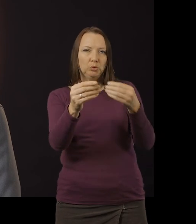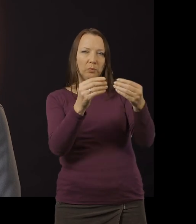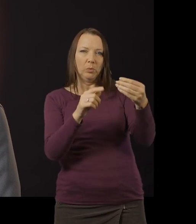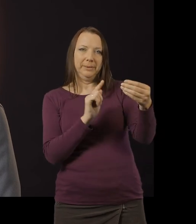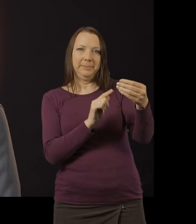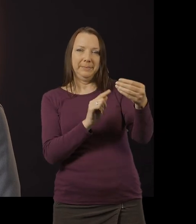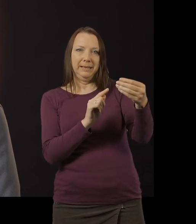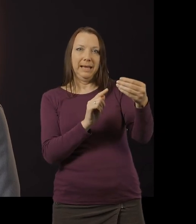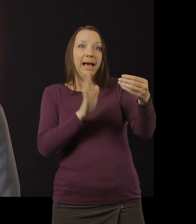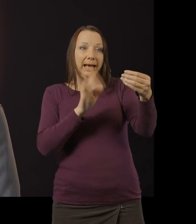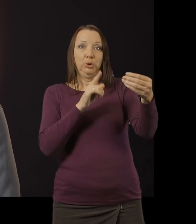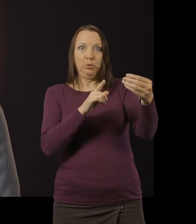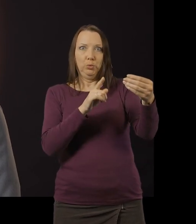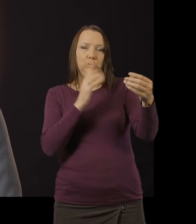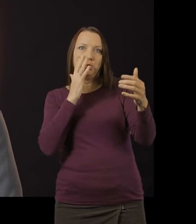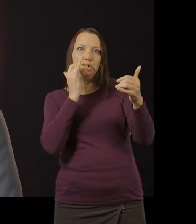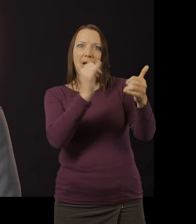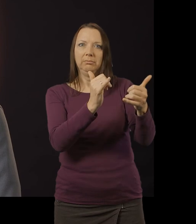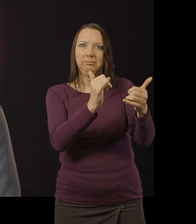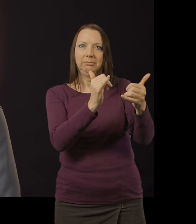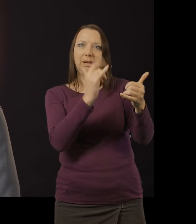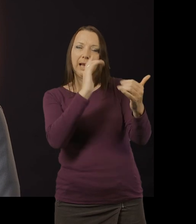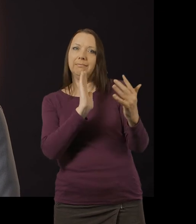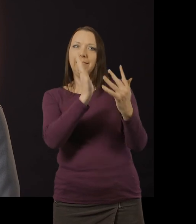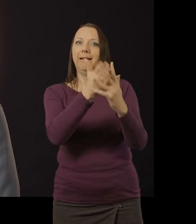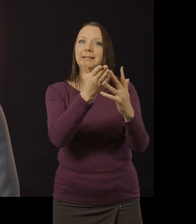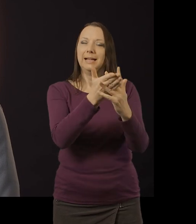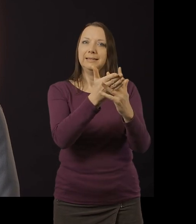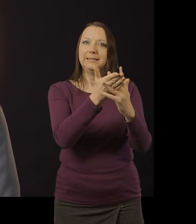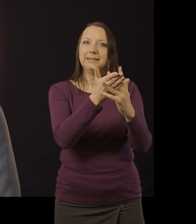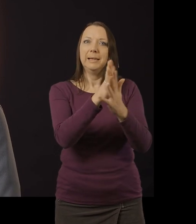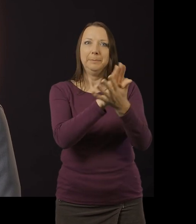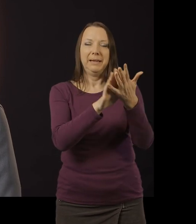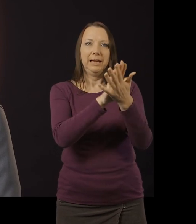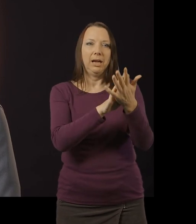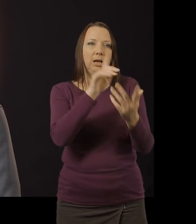this software had to be made sure that it was accessible in terms of I could read